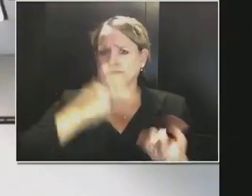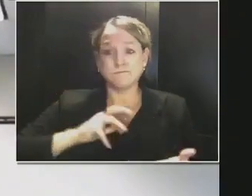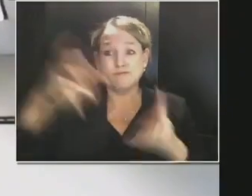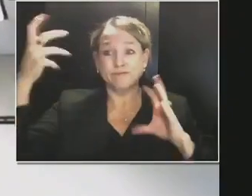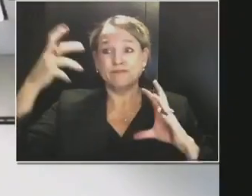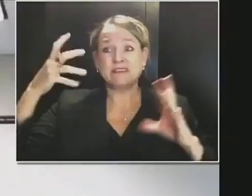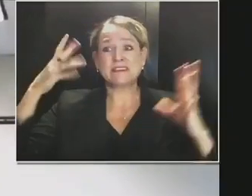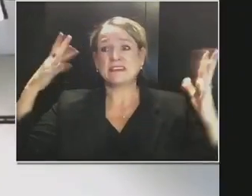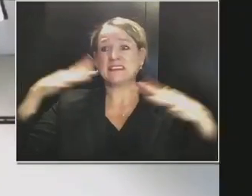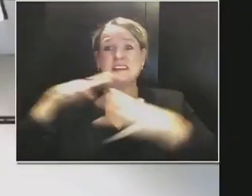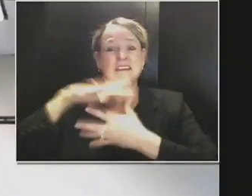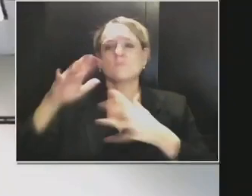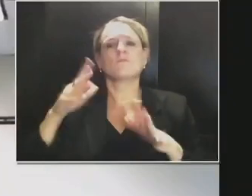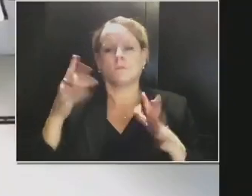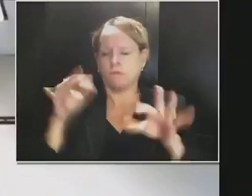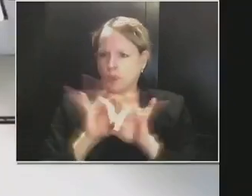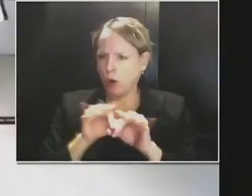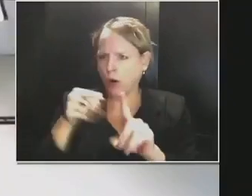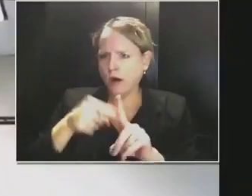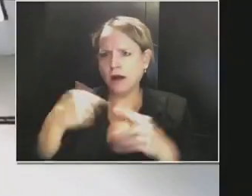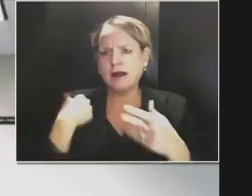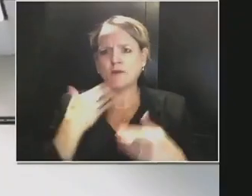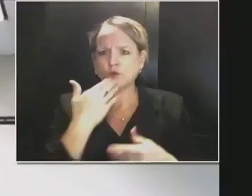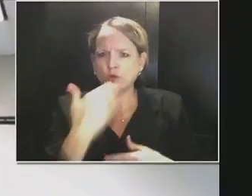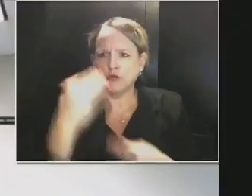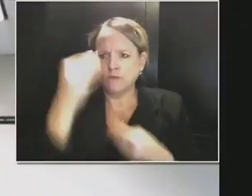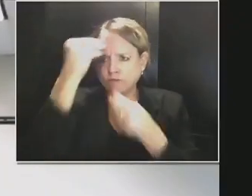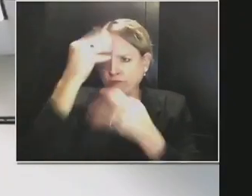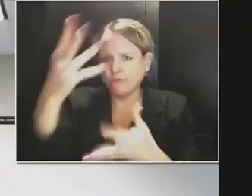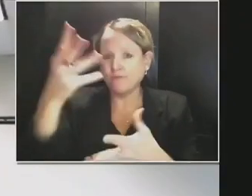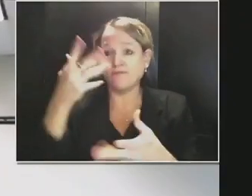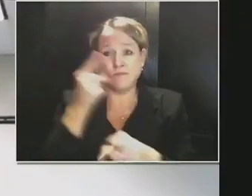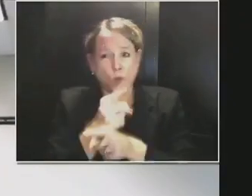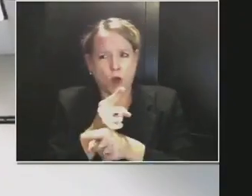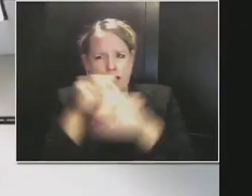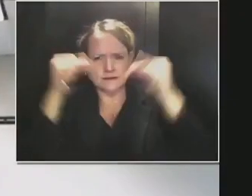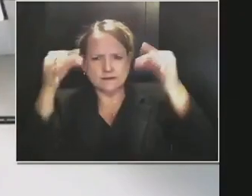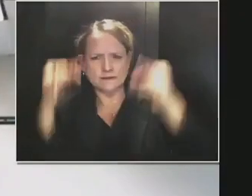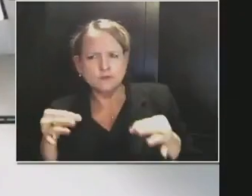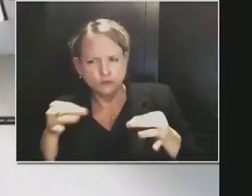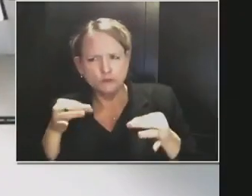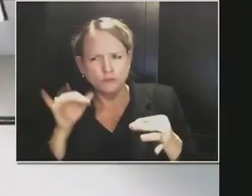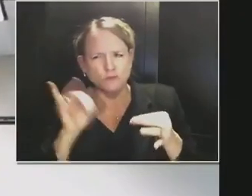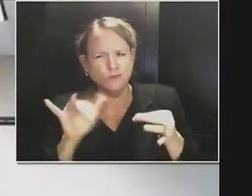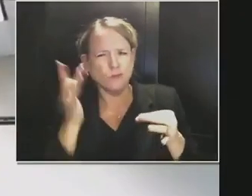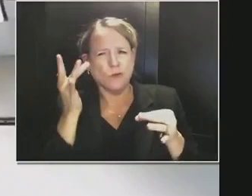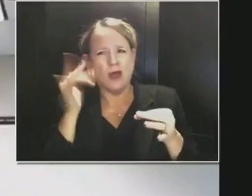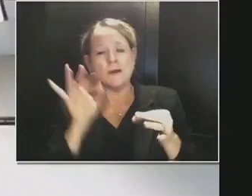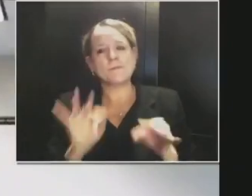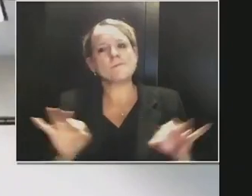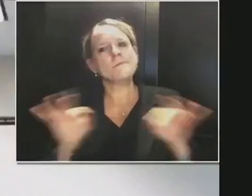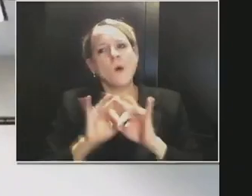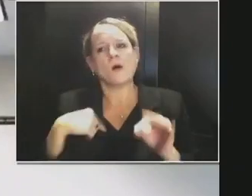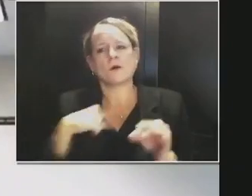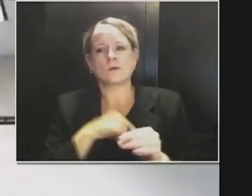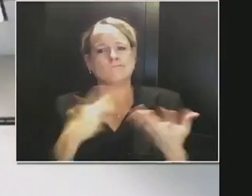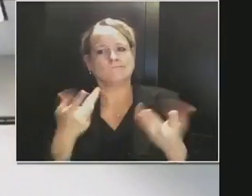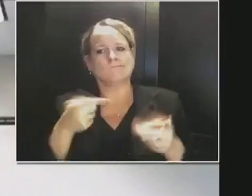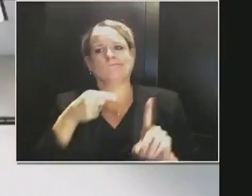picture possible of COVID-19 and the pandemic here in Wisconsin. I want you all to know that the DHS